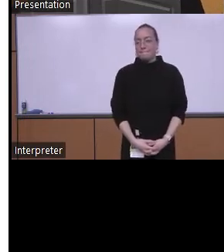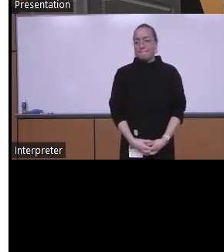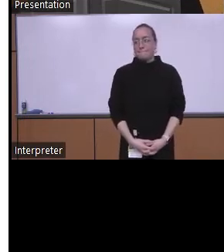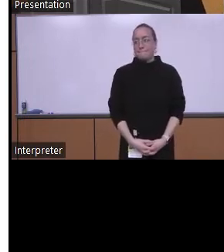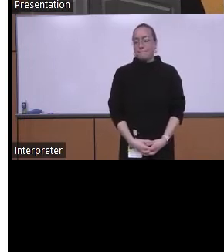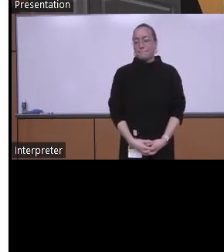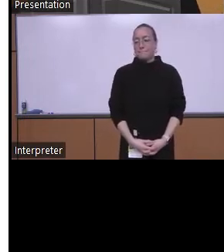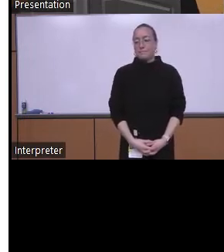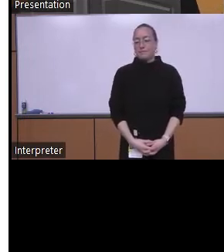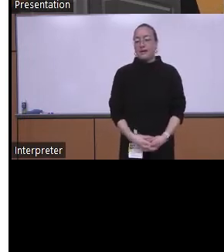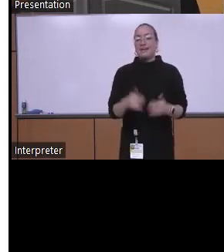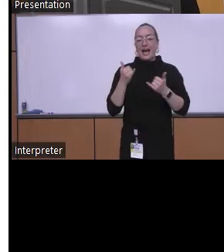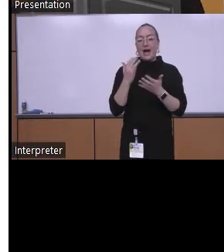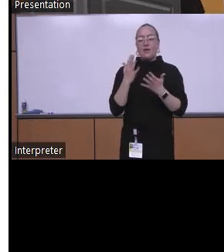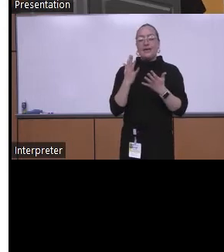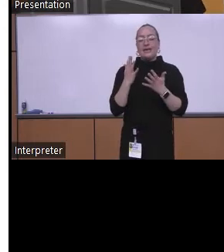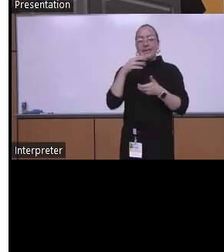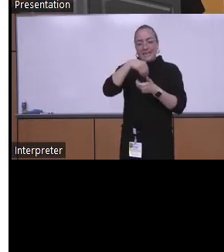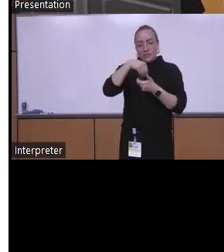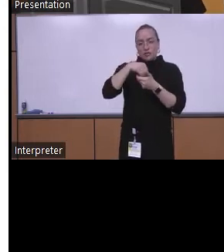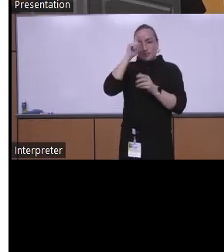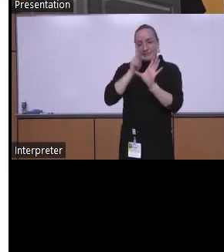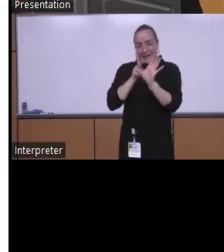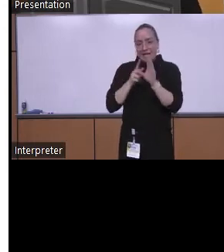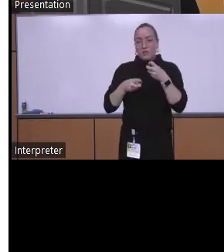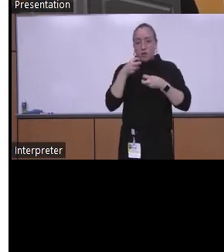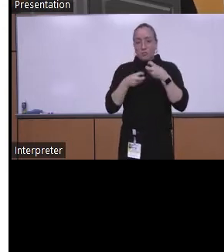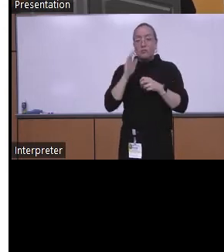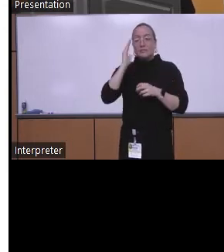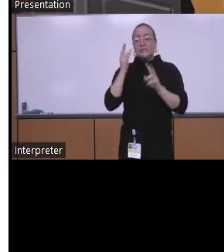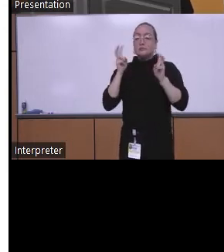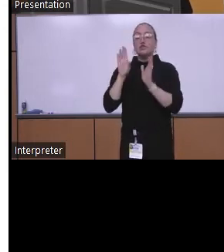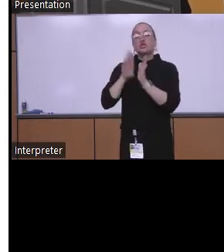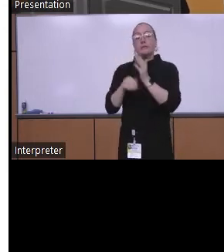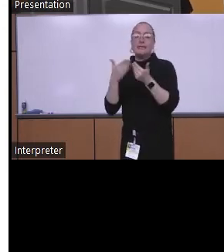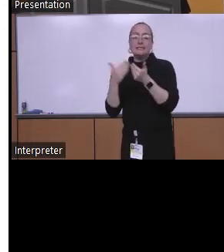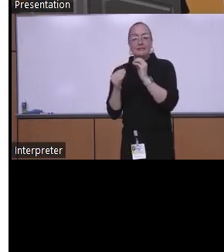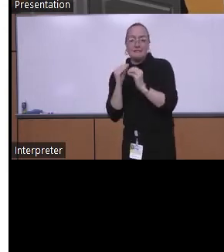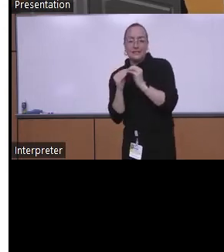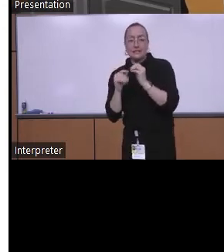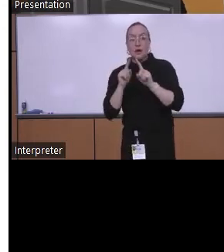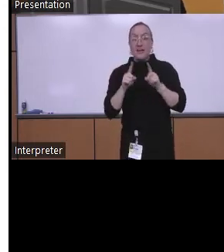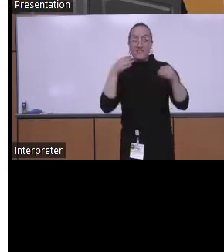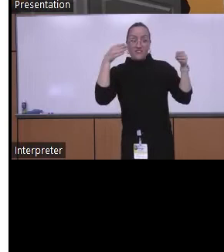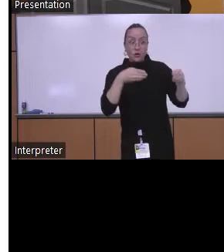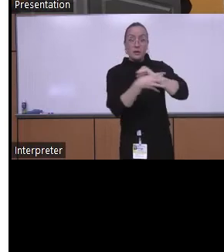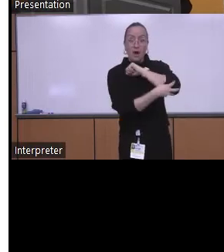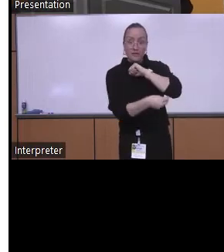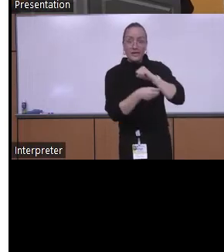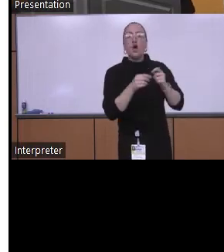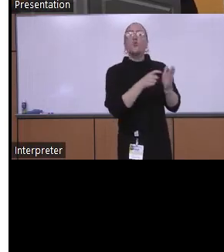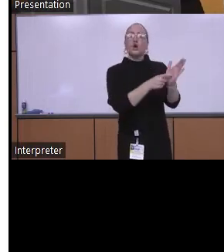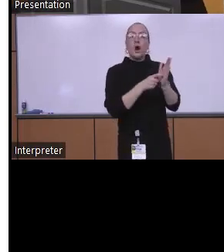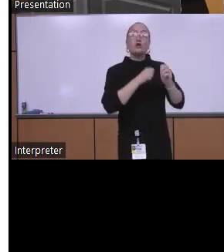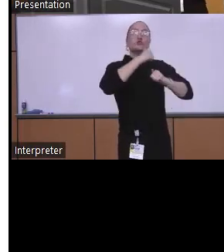focusing on intrapsychic problems seems to be kind of cheap and easy. Fixing poverty requires a big structural change.